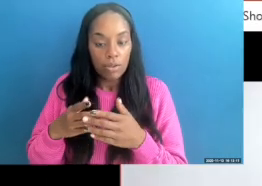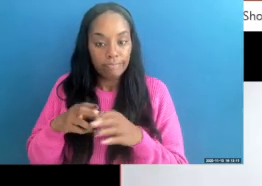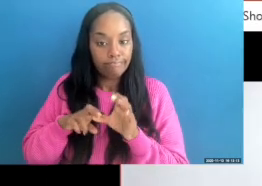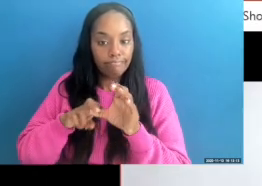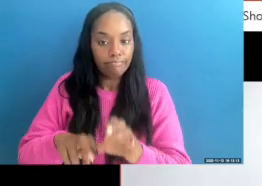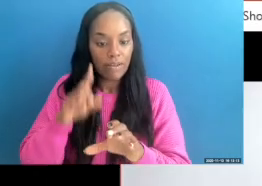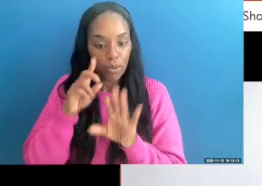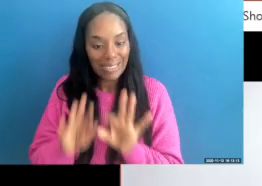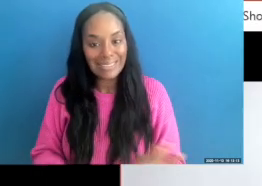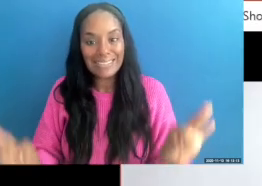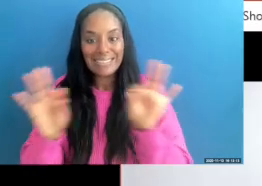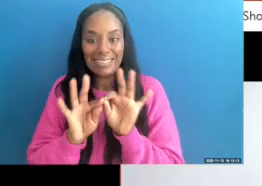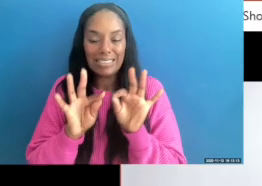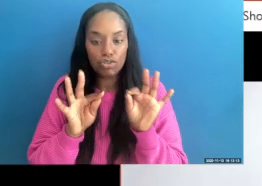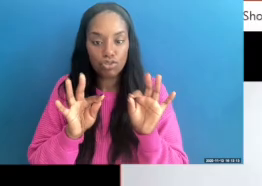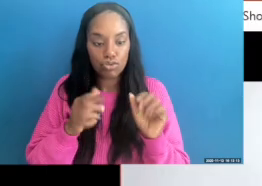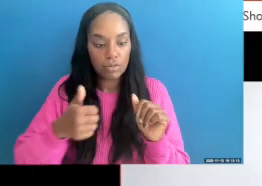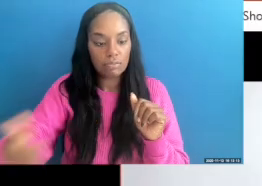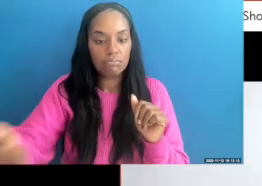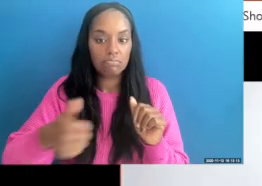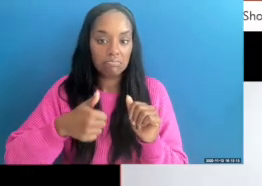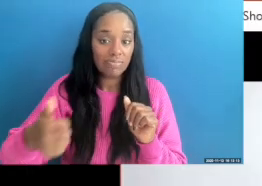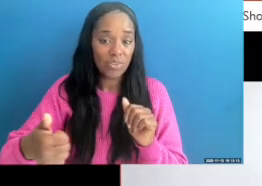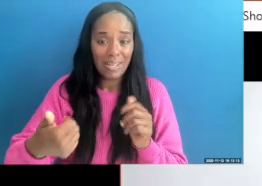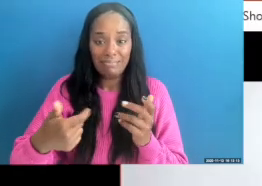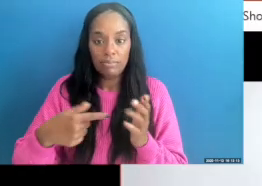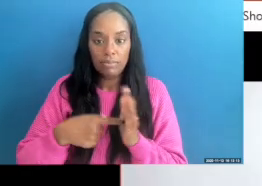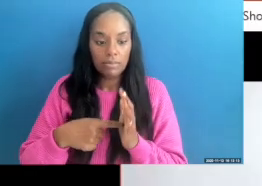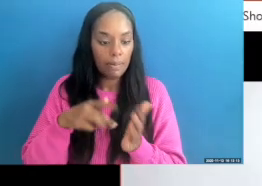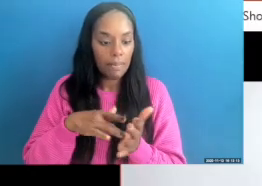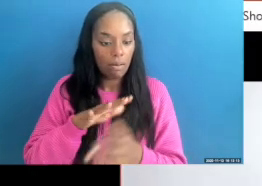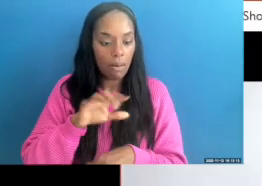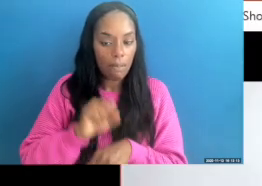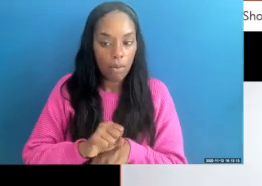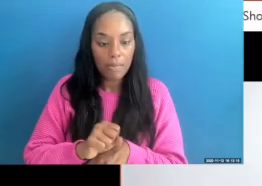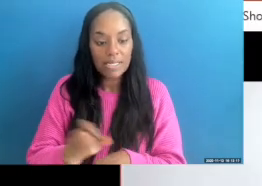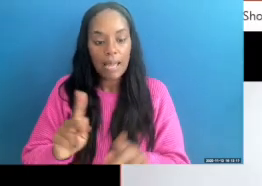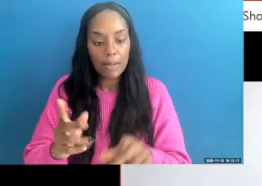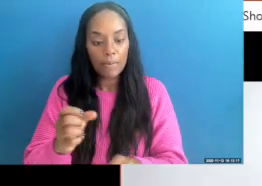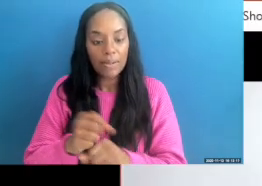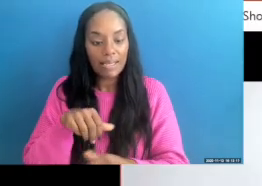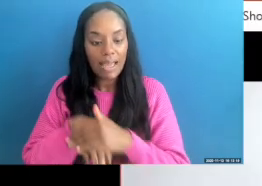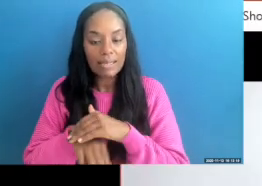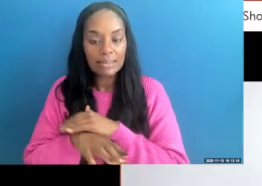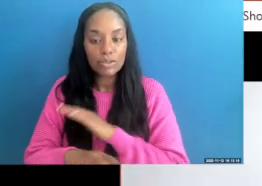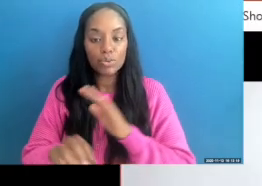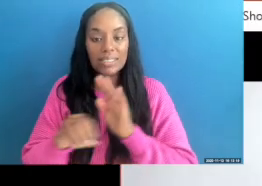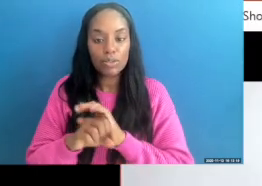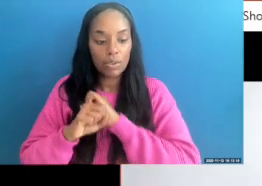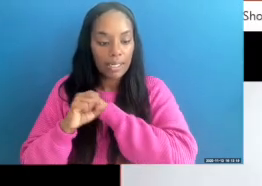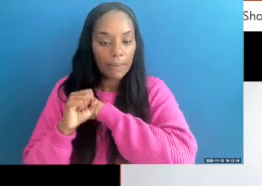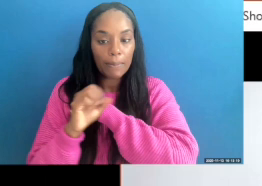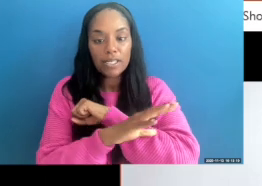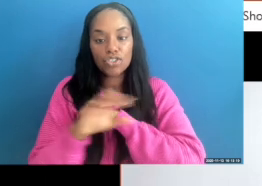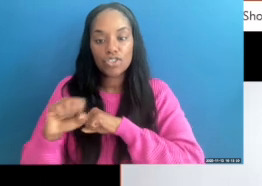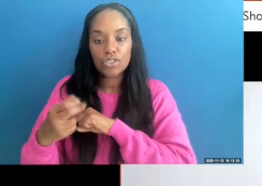rides for essential trips like medical appointments, residents gaining access to zero-emission shuttles, to